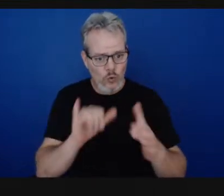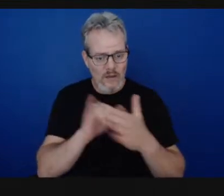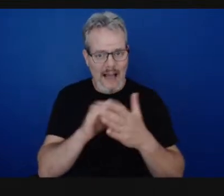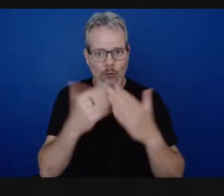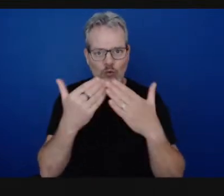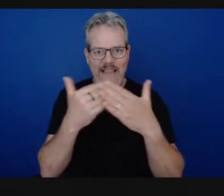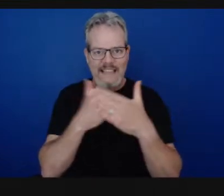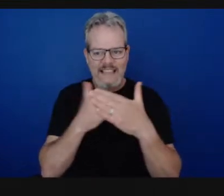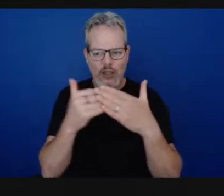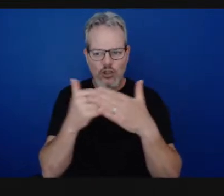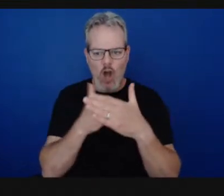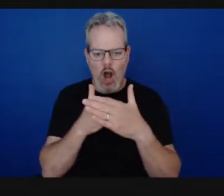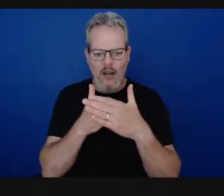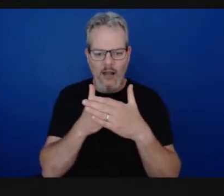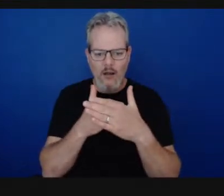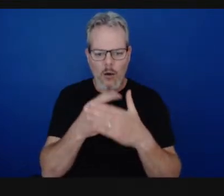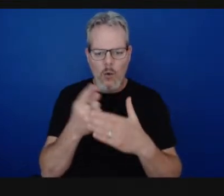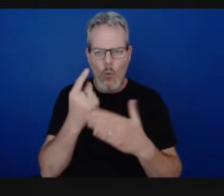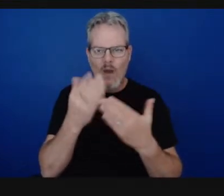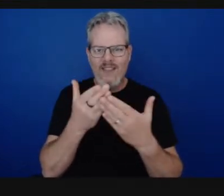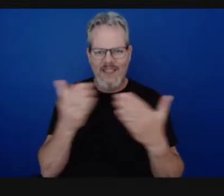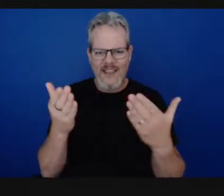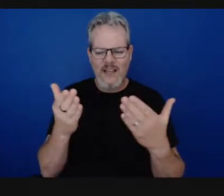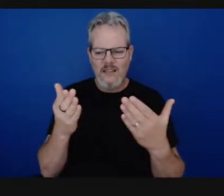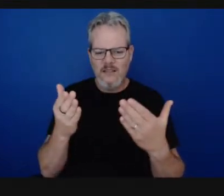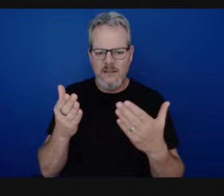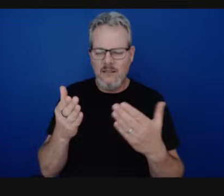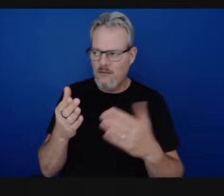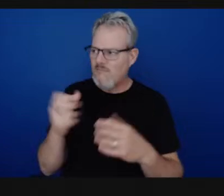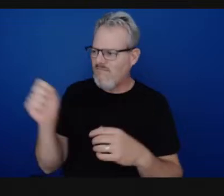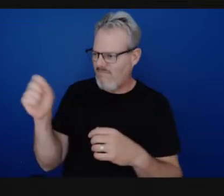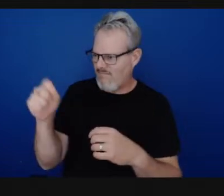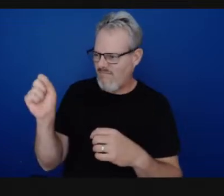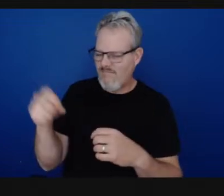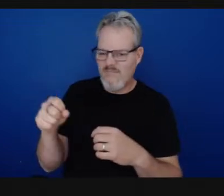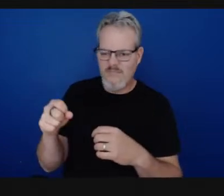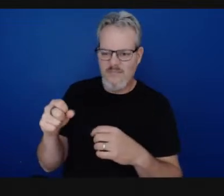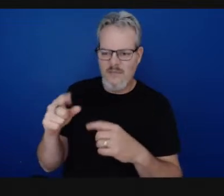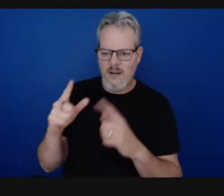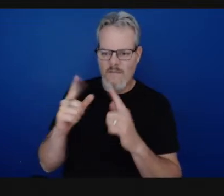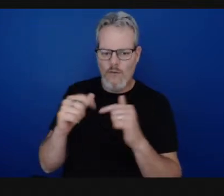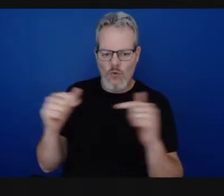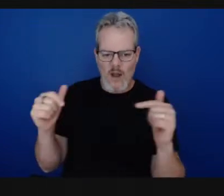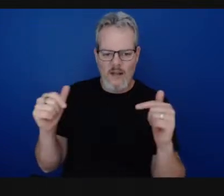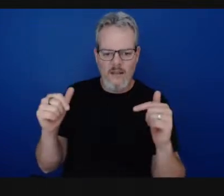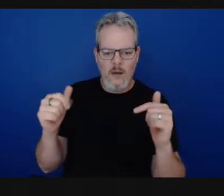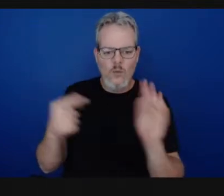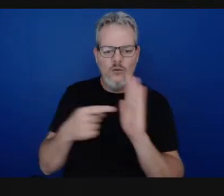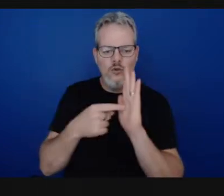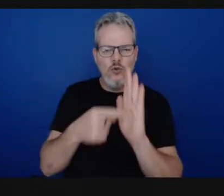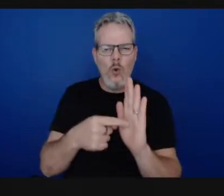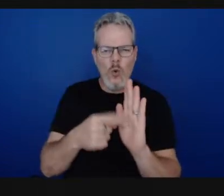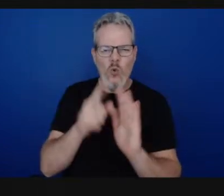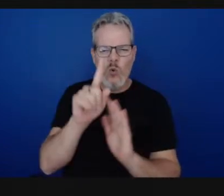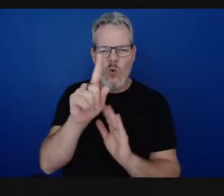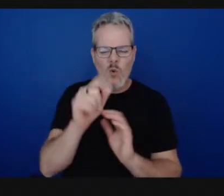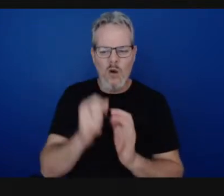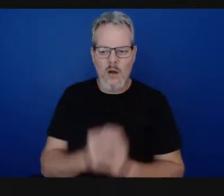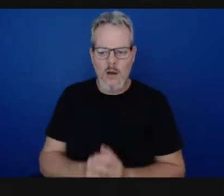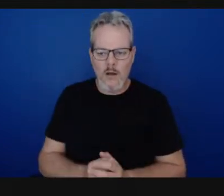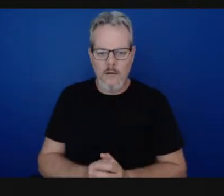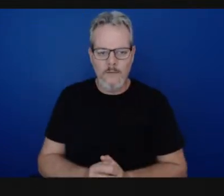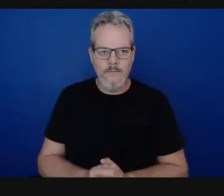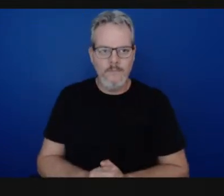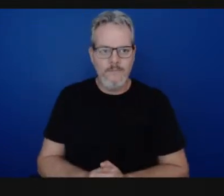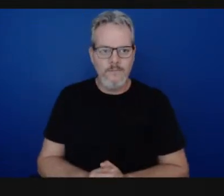we're talking. I think Phil went through that pretty well. The Tectonic stuff. Let me get that super chat out of there. Let's go ahead and